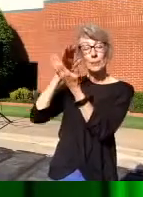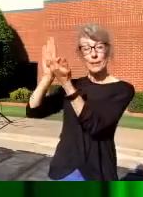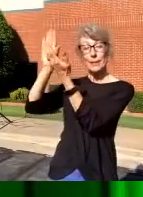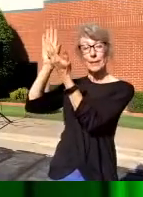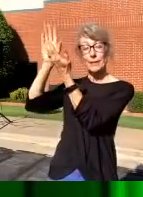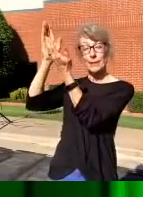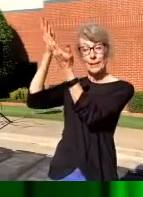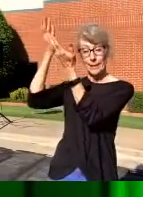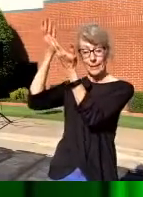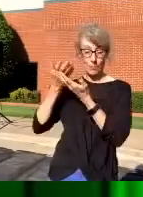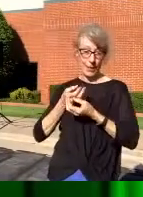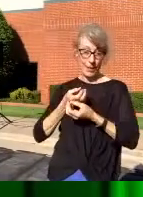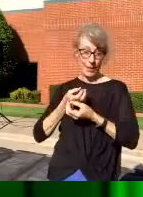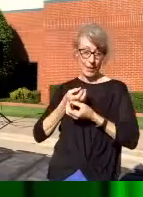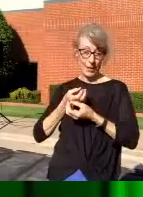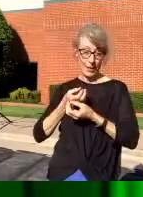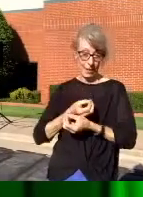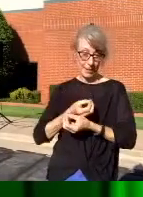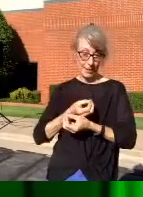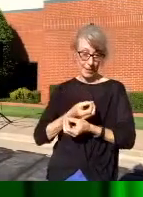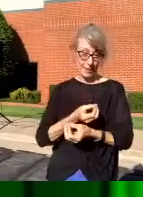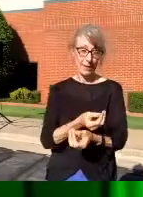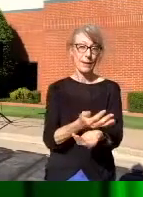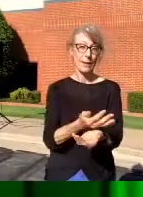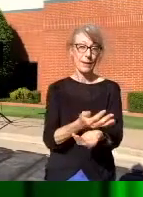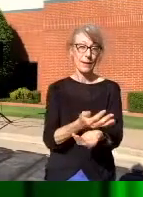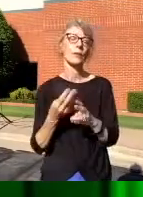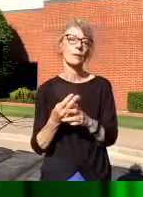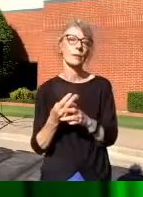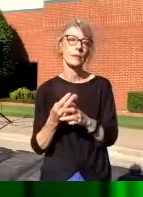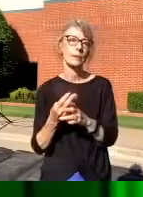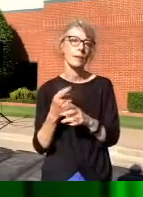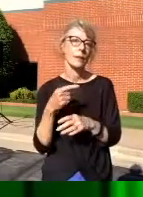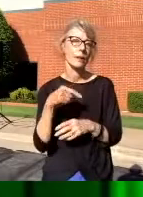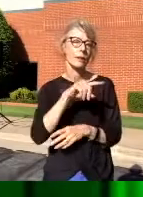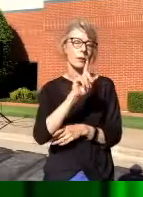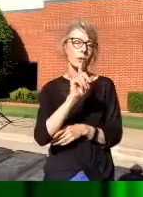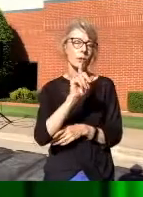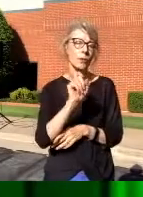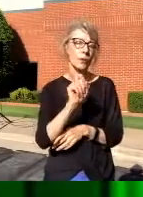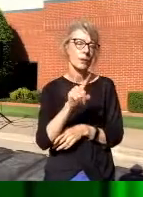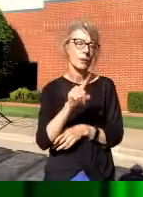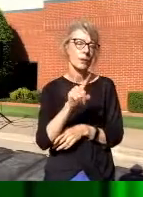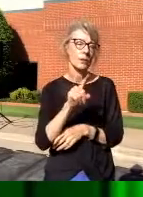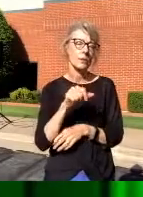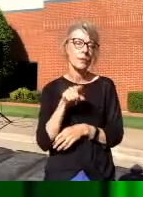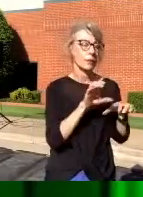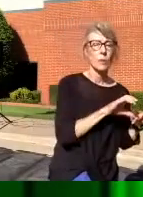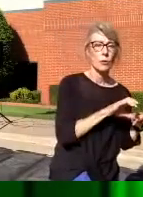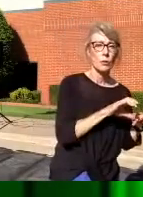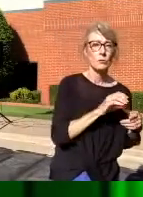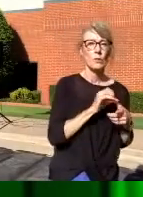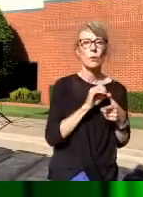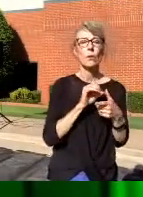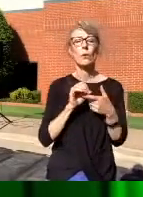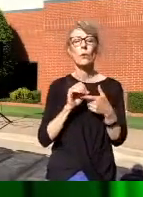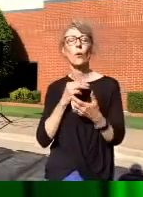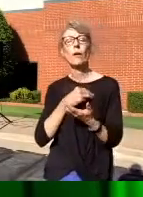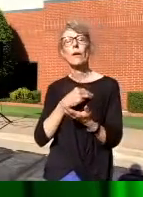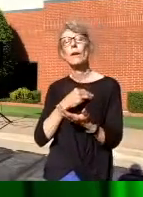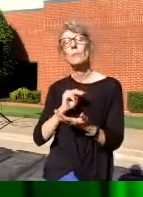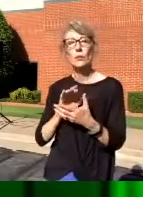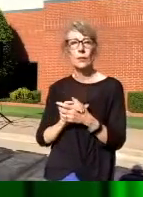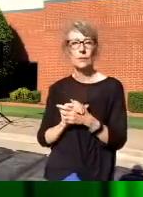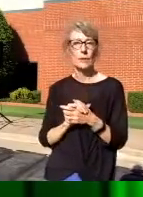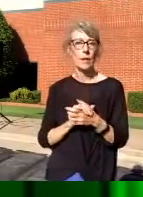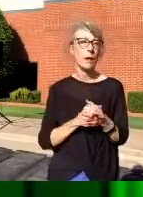church, or are you engaged in the mission of the church? The motions of the church primarily happen on Sundays,